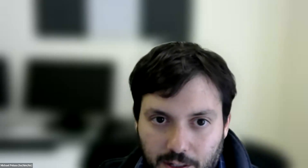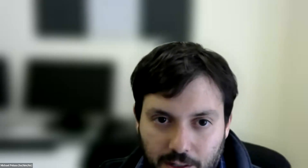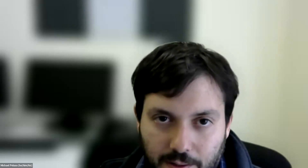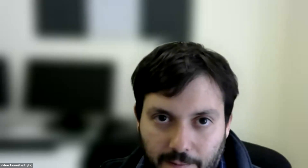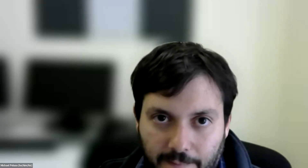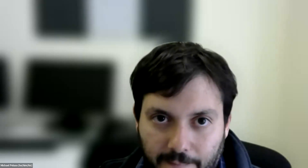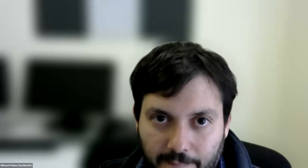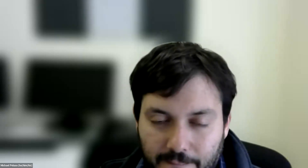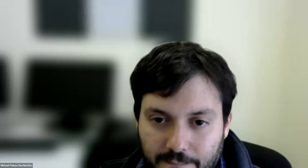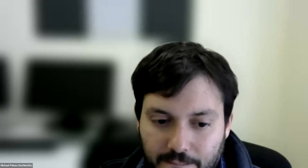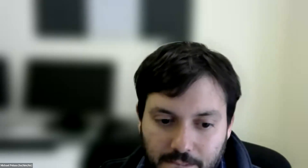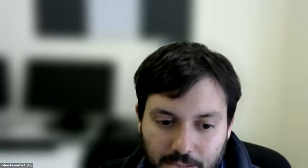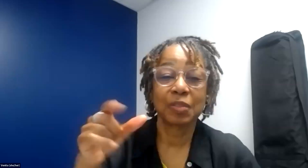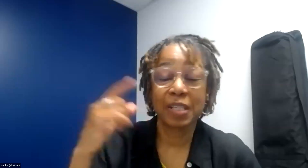that.